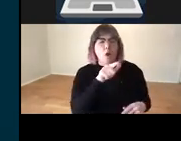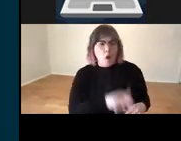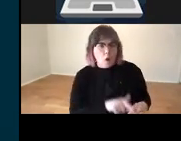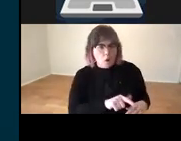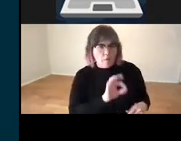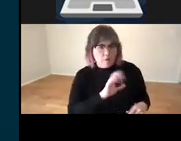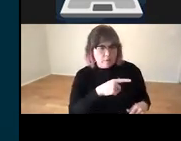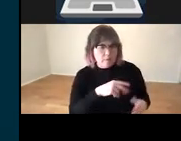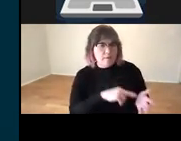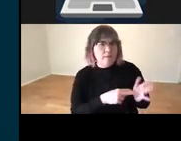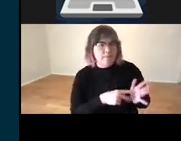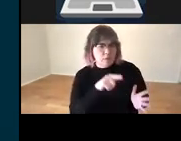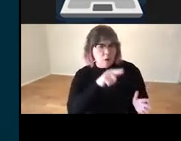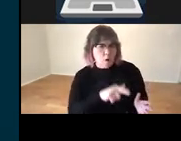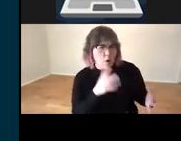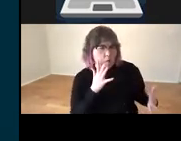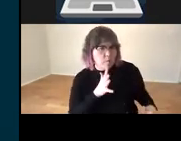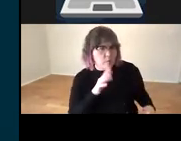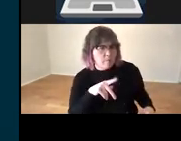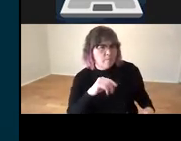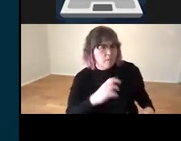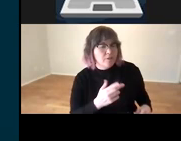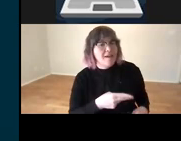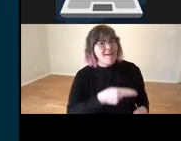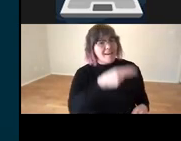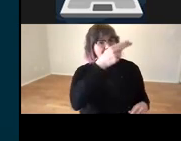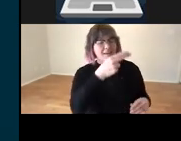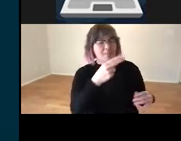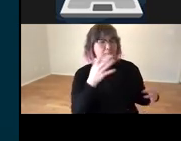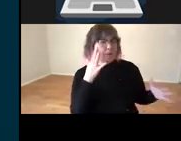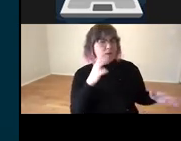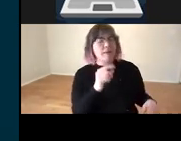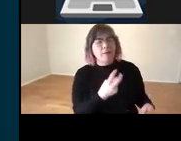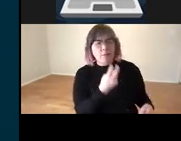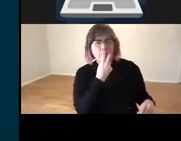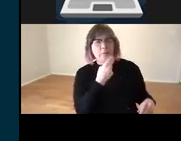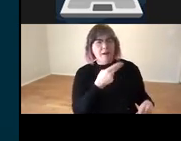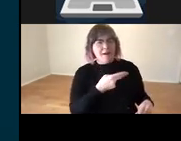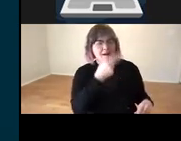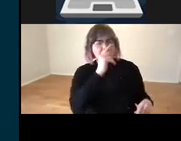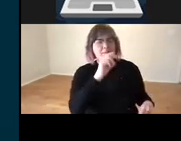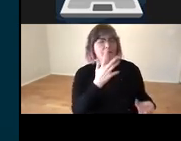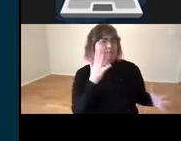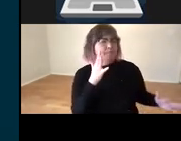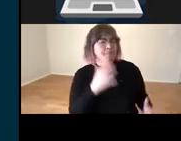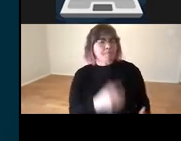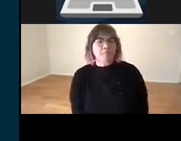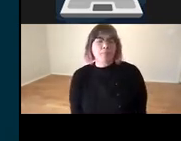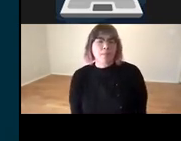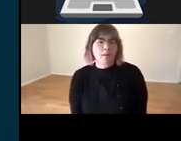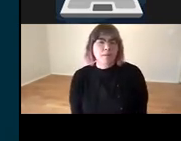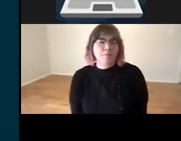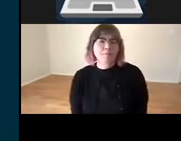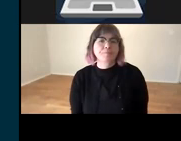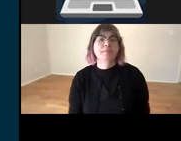sound, that means something that's very low in pitch. And a high frequency sound is something like a whistle, really high pitched sounds. And then the